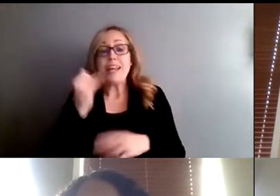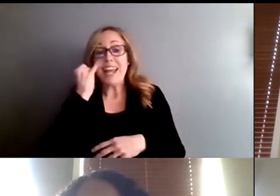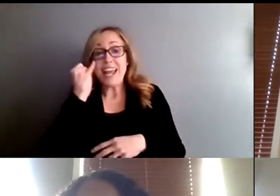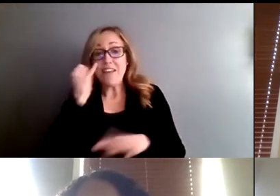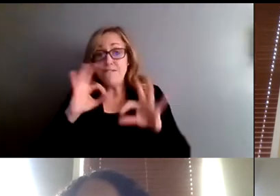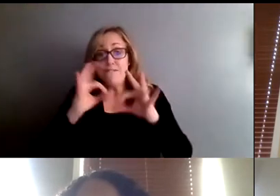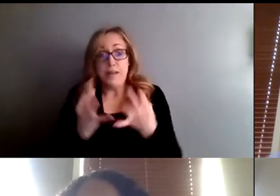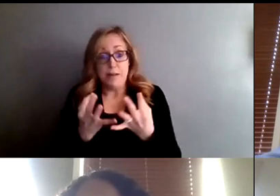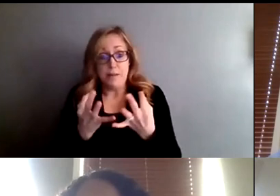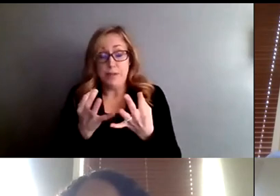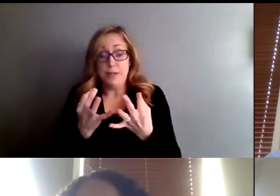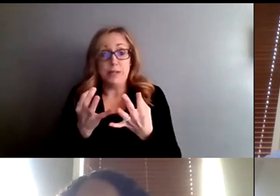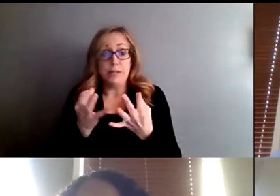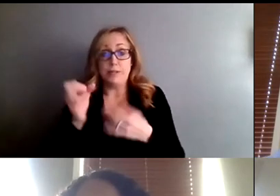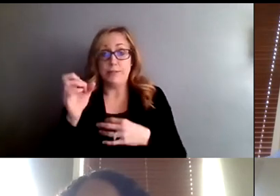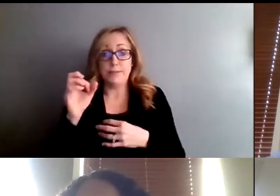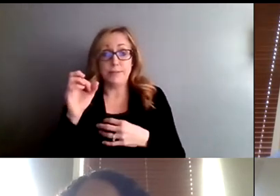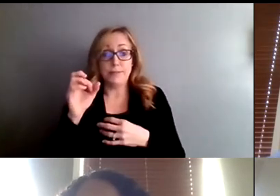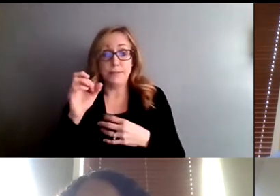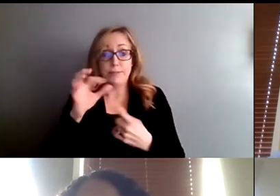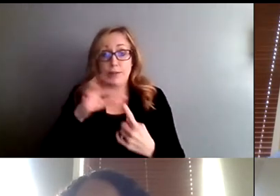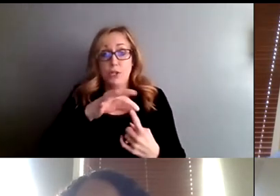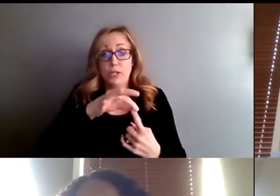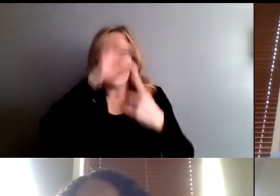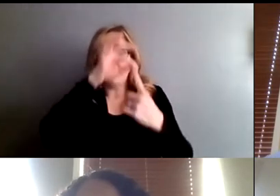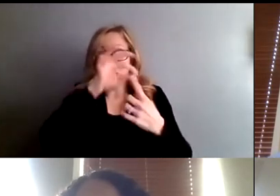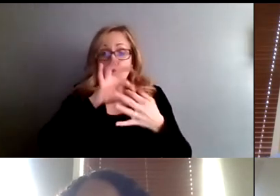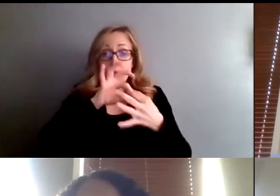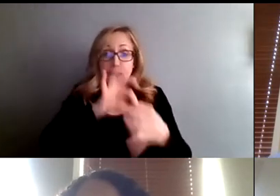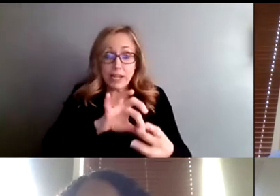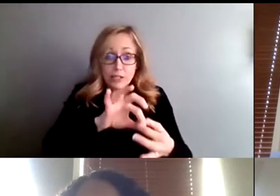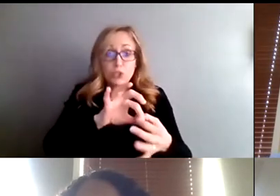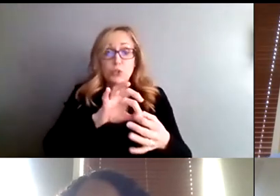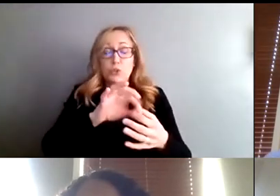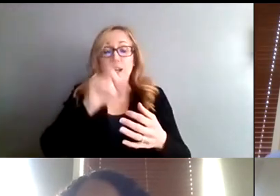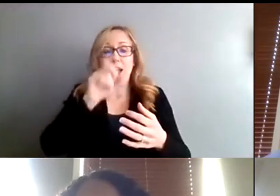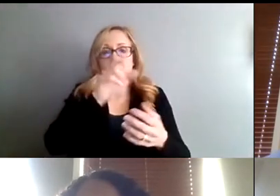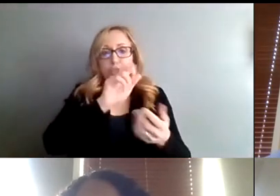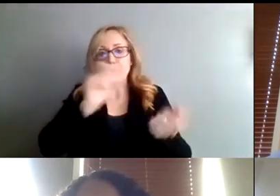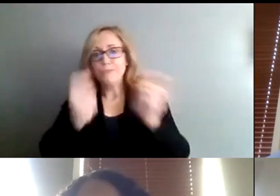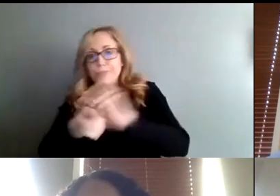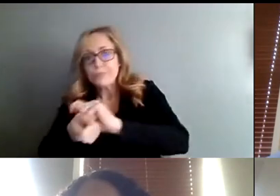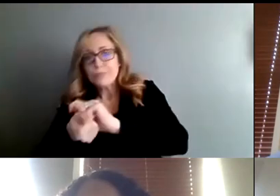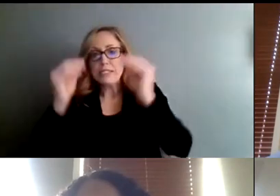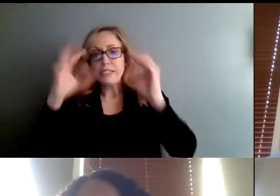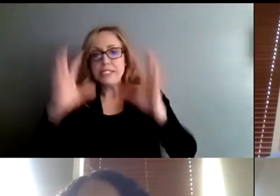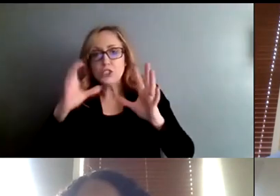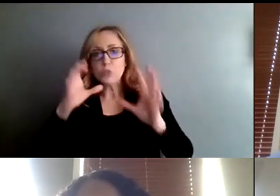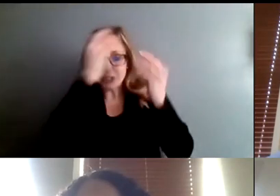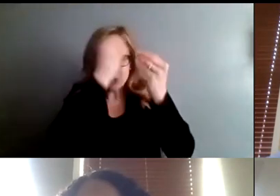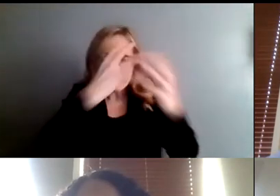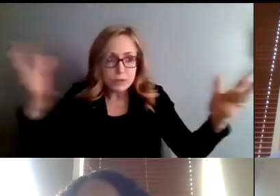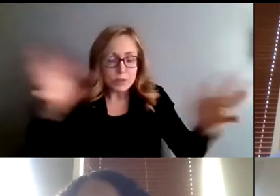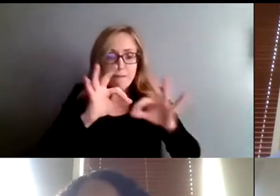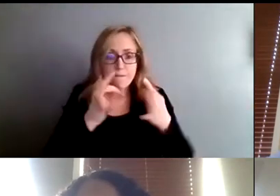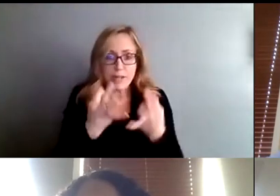to the exceptions around class rostering and teacher schedules. If there's something unique there, we want to make sure you have all of that